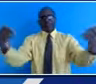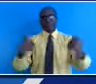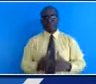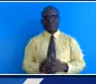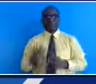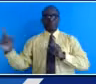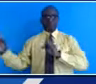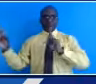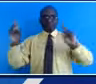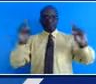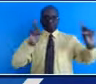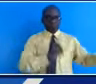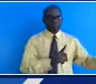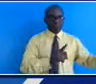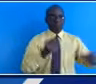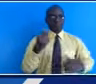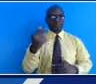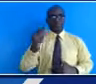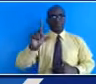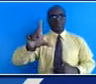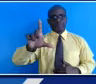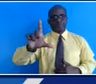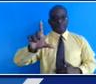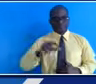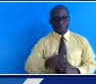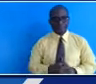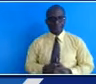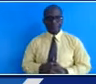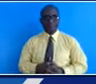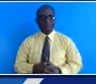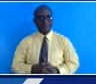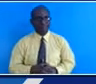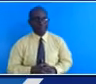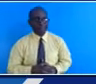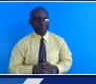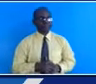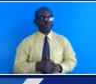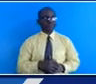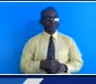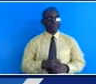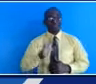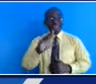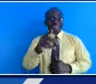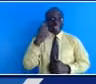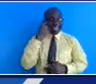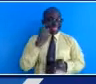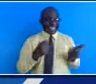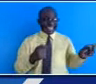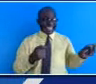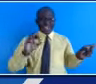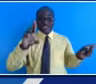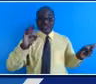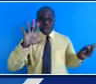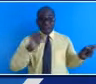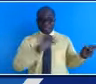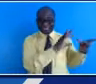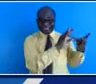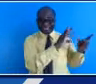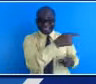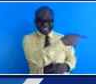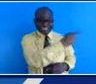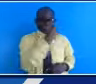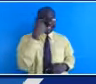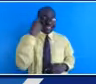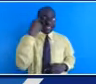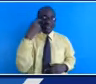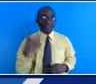And I think as Robin has highlighted, there's been a lot of creativity that business leaders have had to take with their business. During the 2 weeks prior